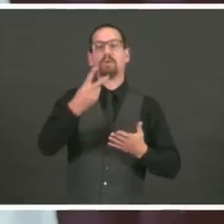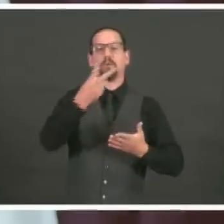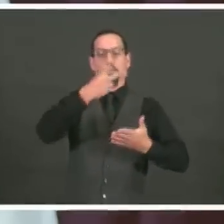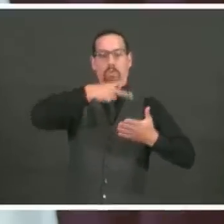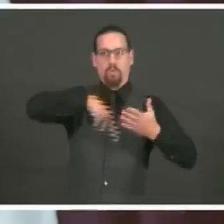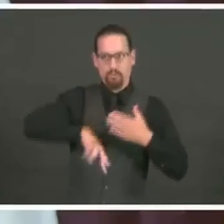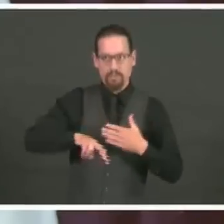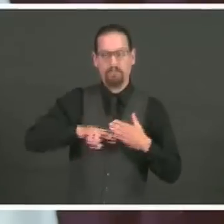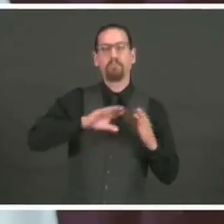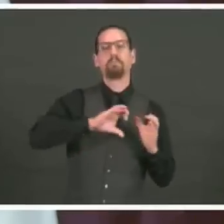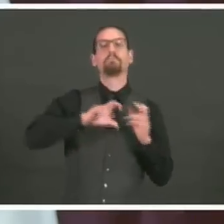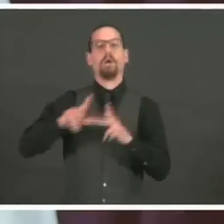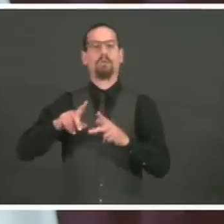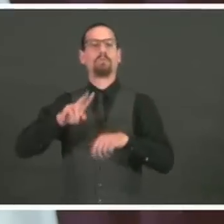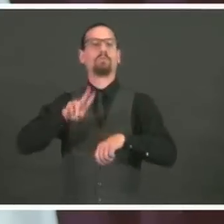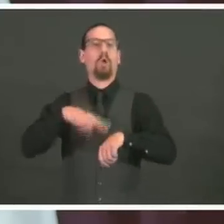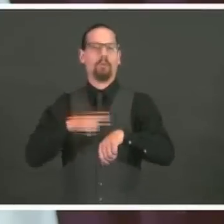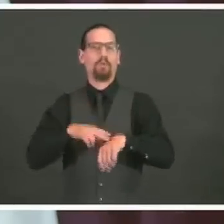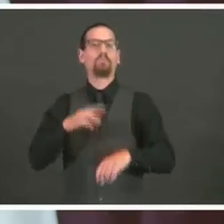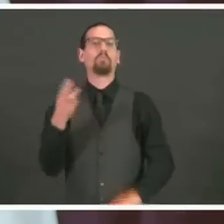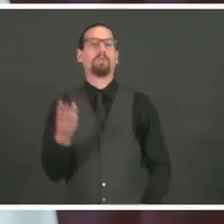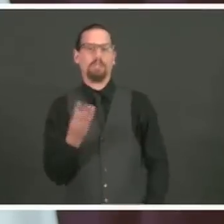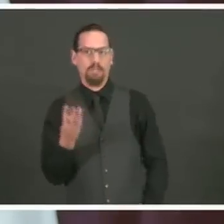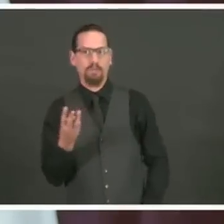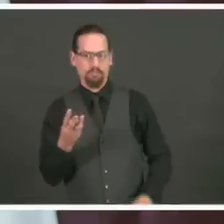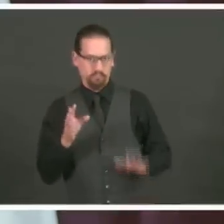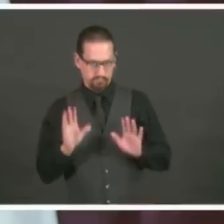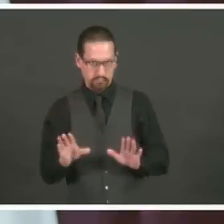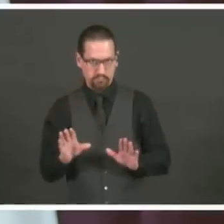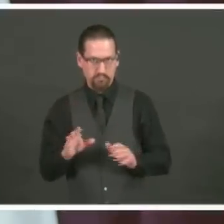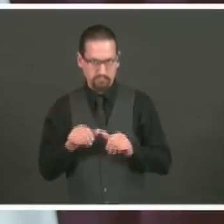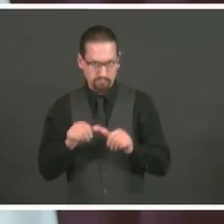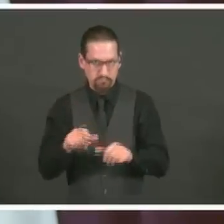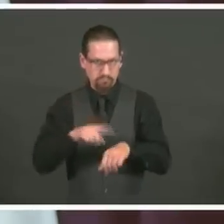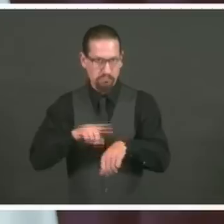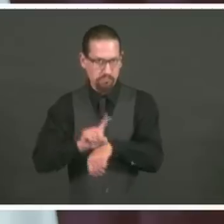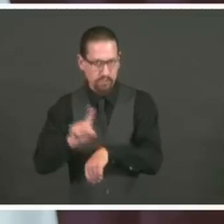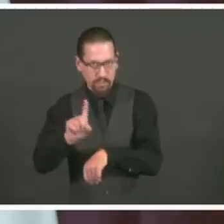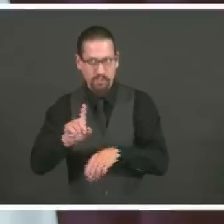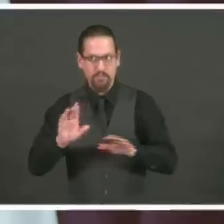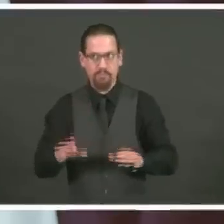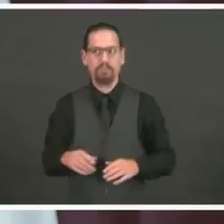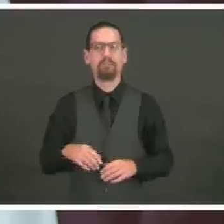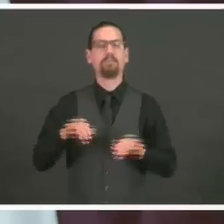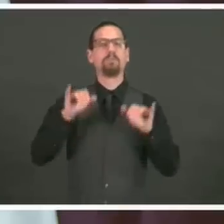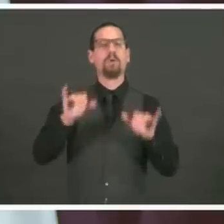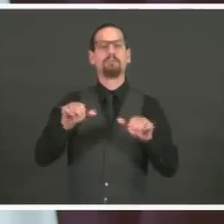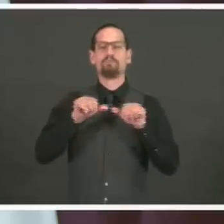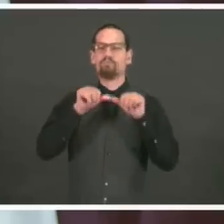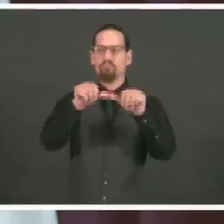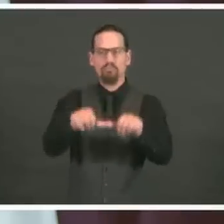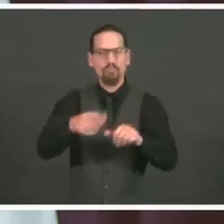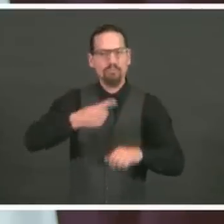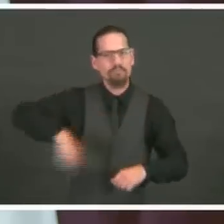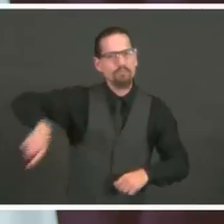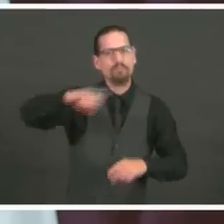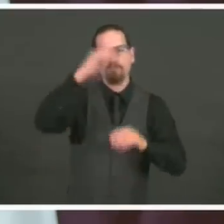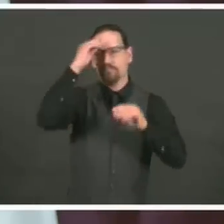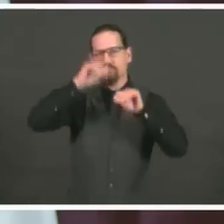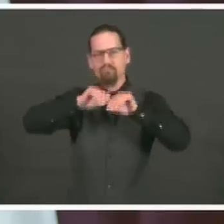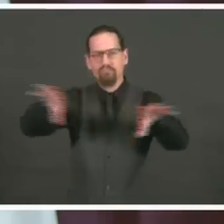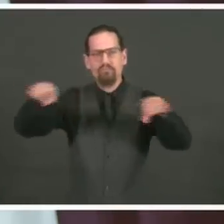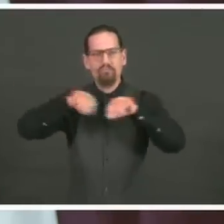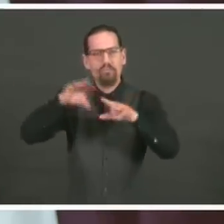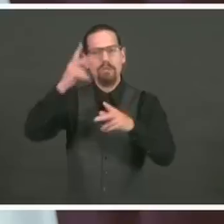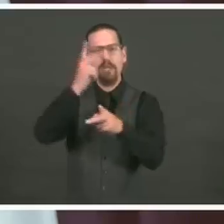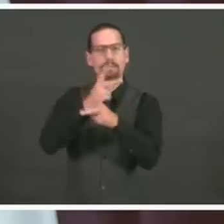slot. As always, please continue to keep yourselves informed. If you don't have time or you're not